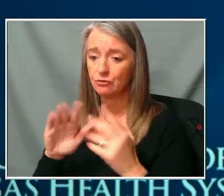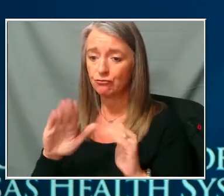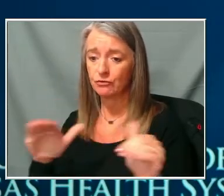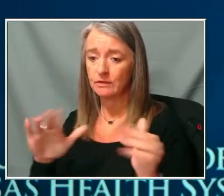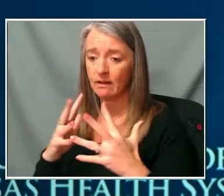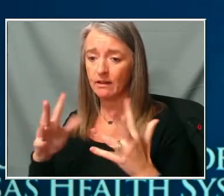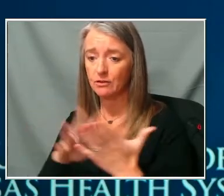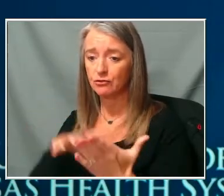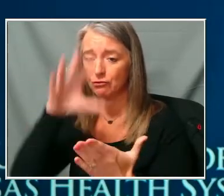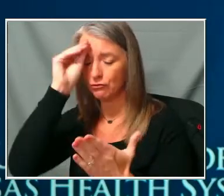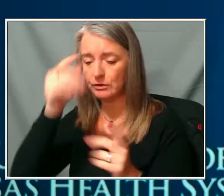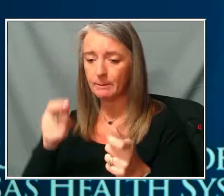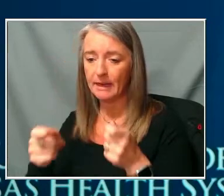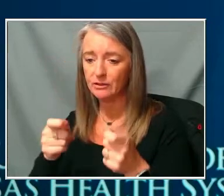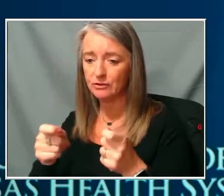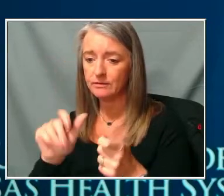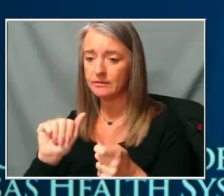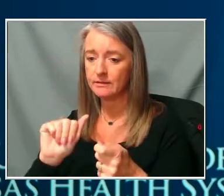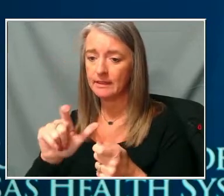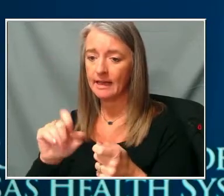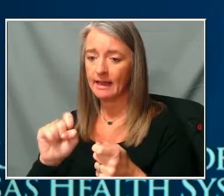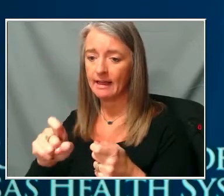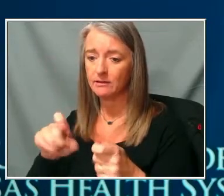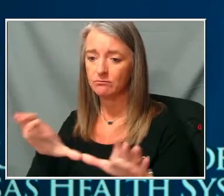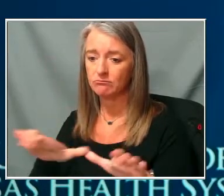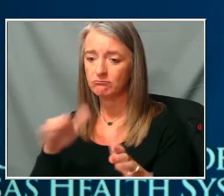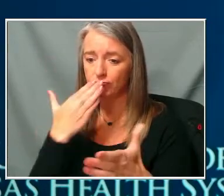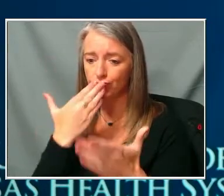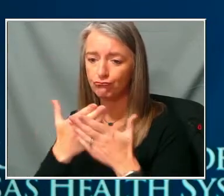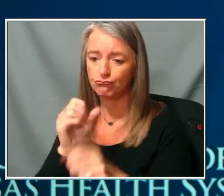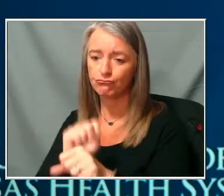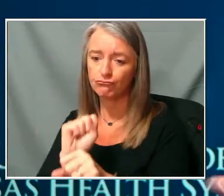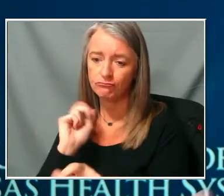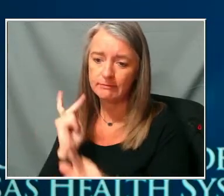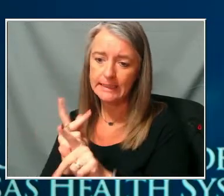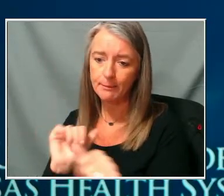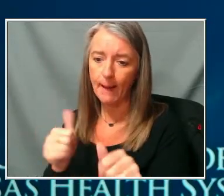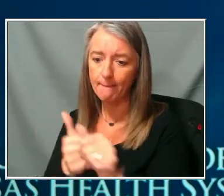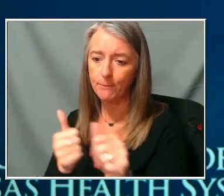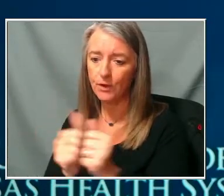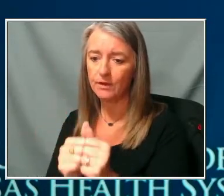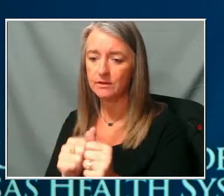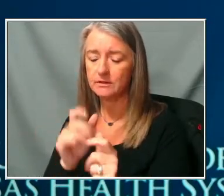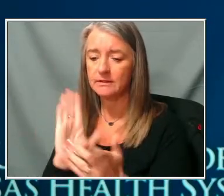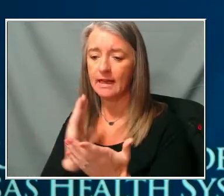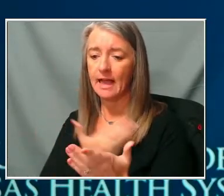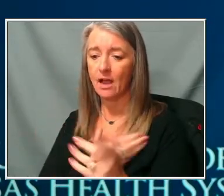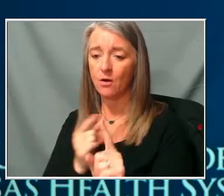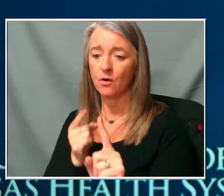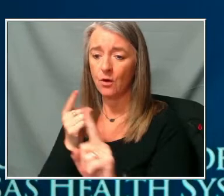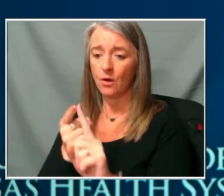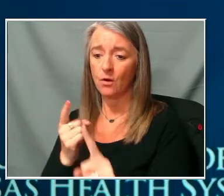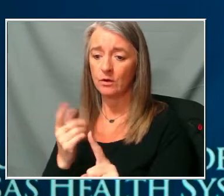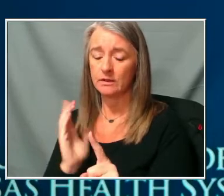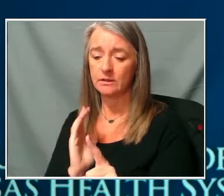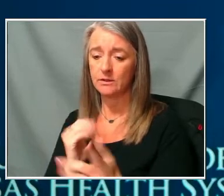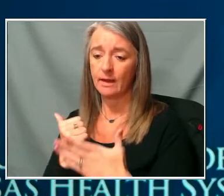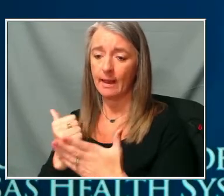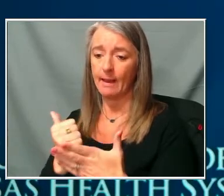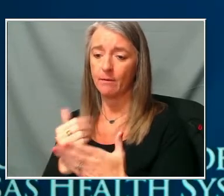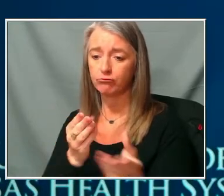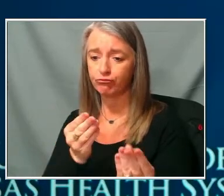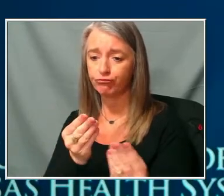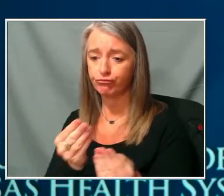to manage. So Alex does such an incredible job of staying on top of that. But certainly our goal, as he said, is to help make that as seamless,